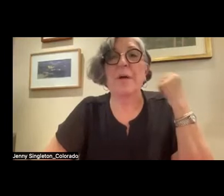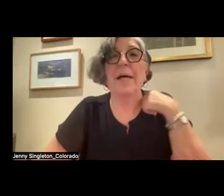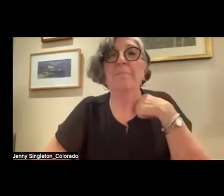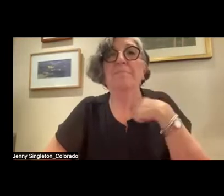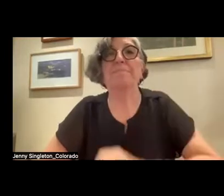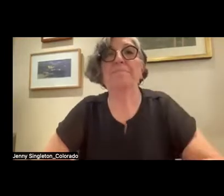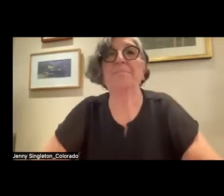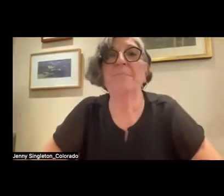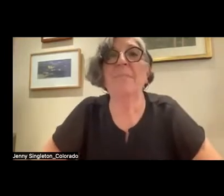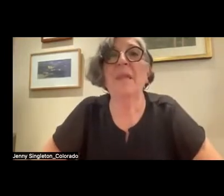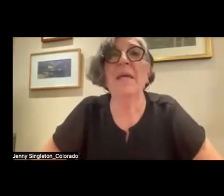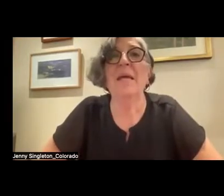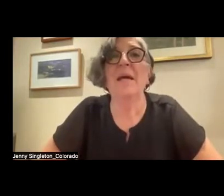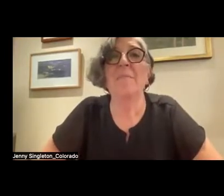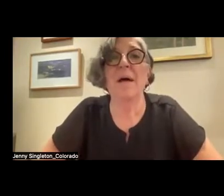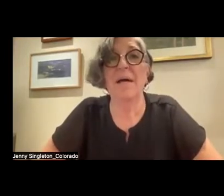you a